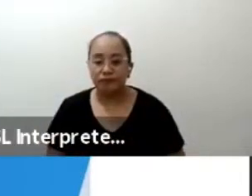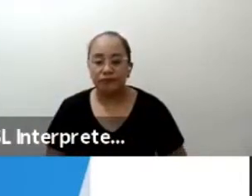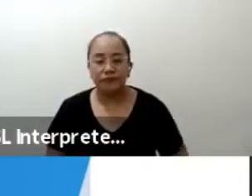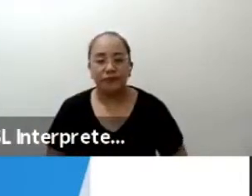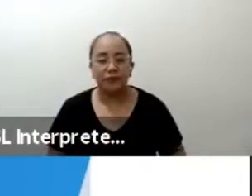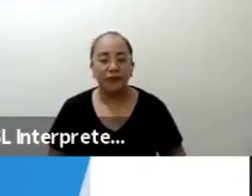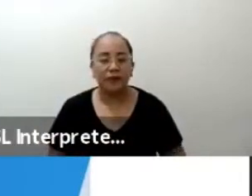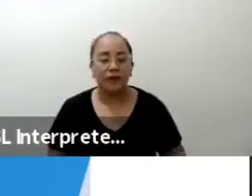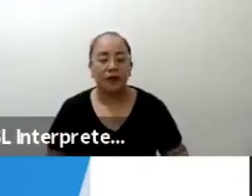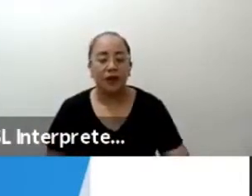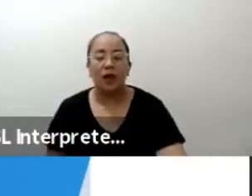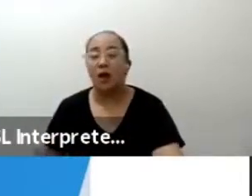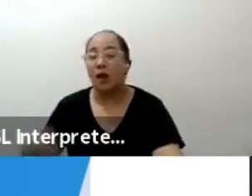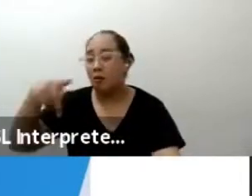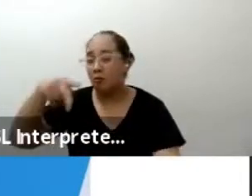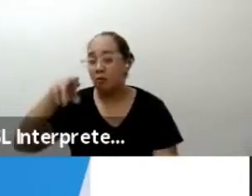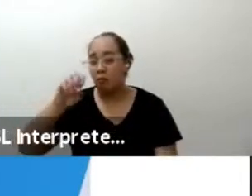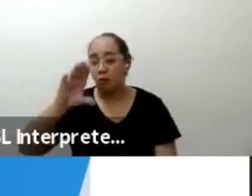Proactive,